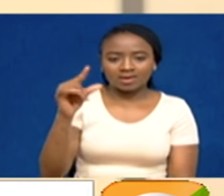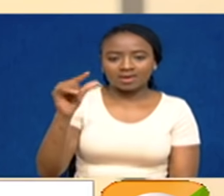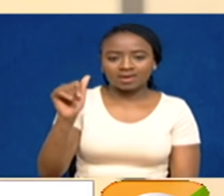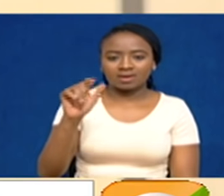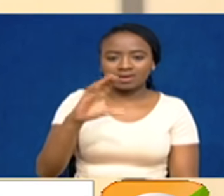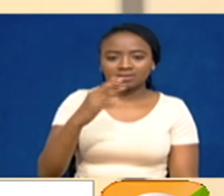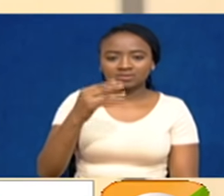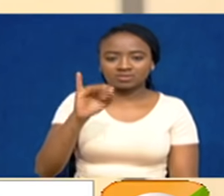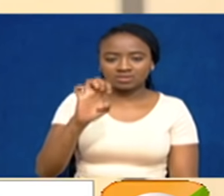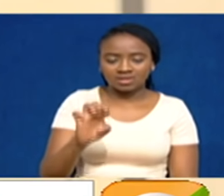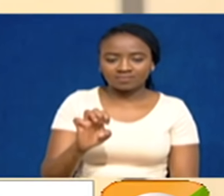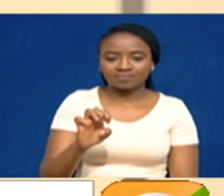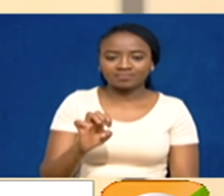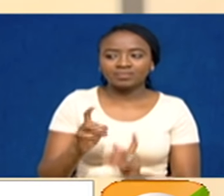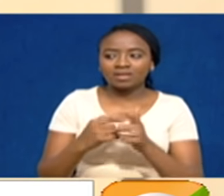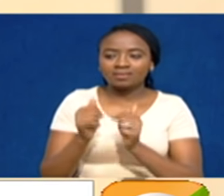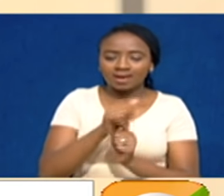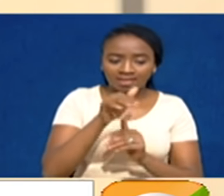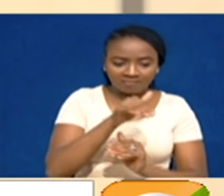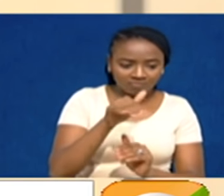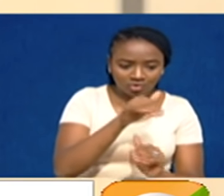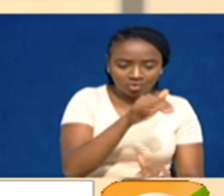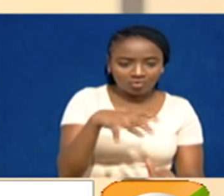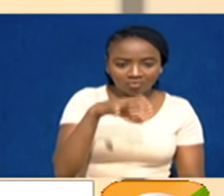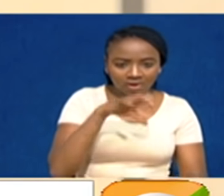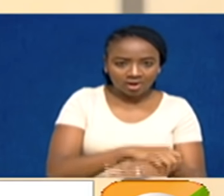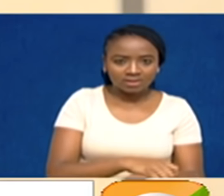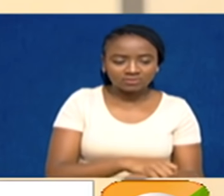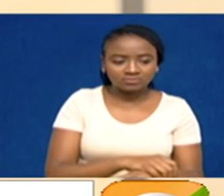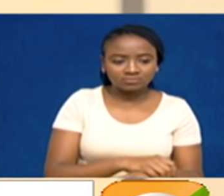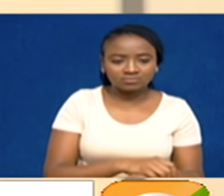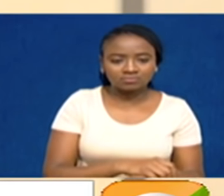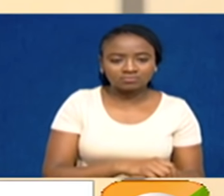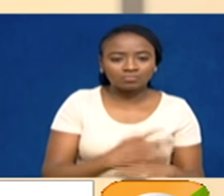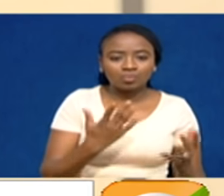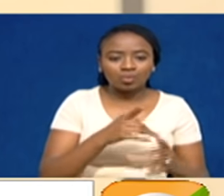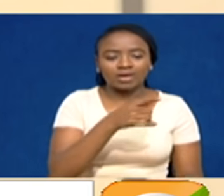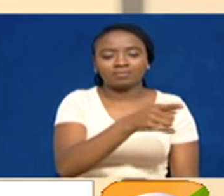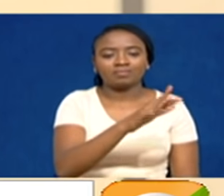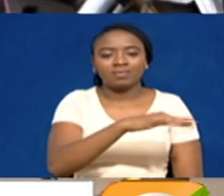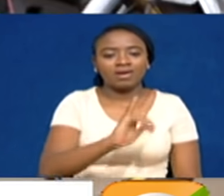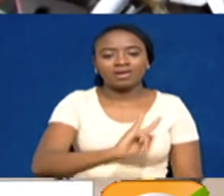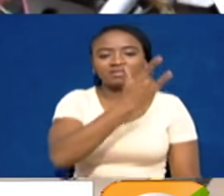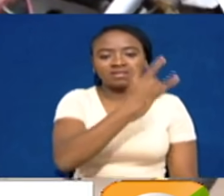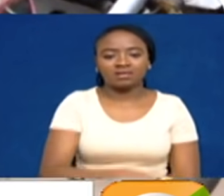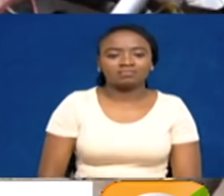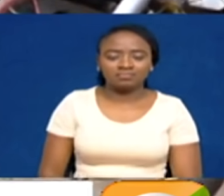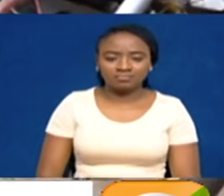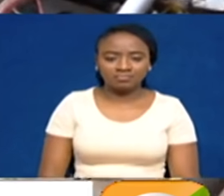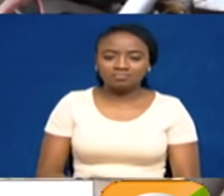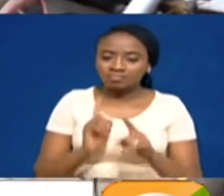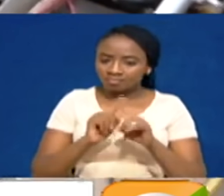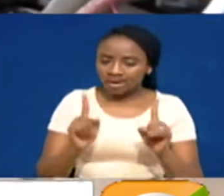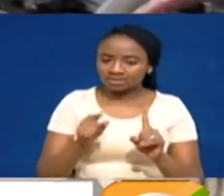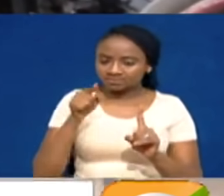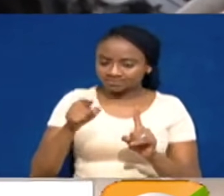na tukatrace, tukakuja, the last coordinate ya tracker ilipotelea Isili. According to the